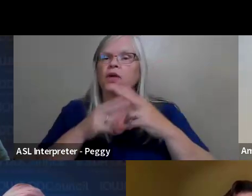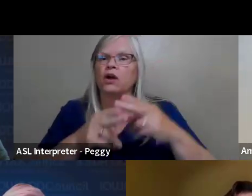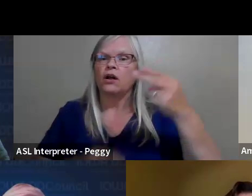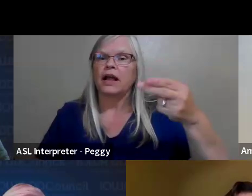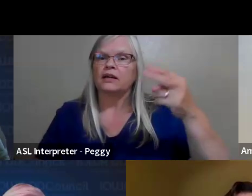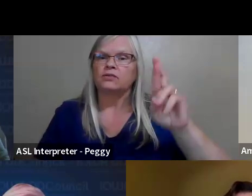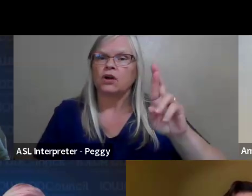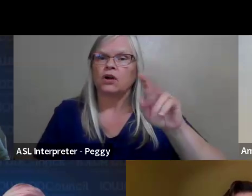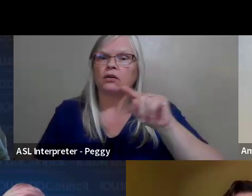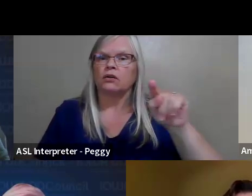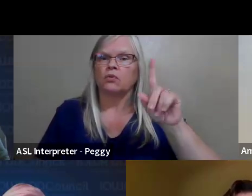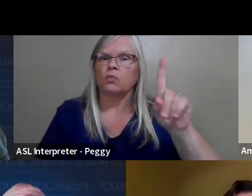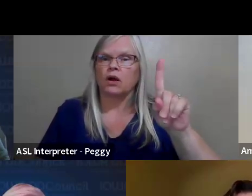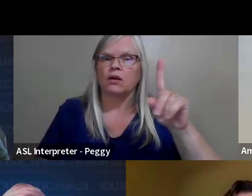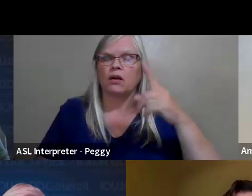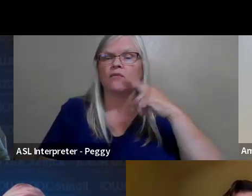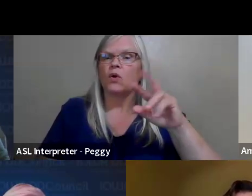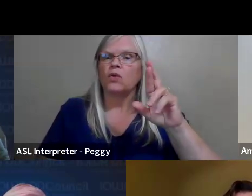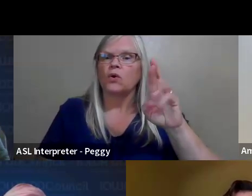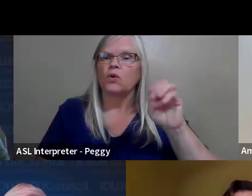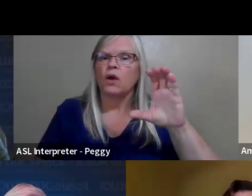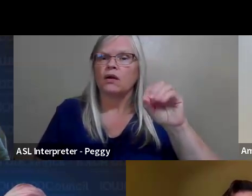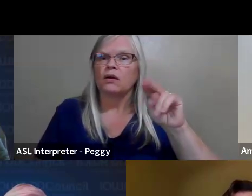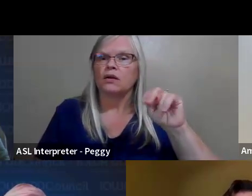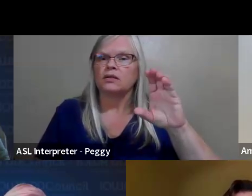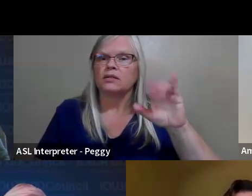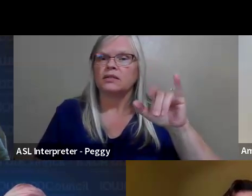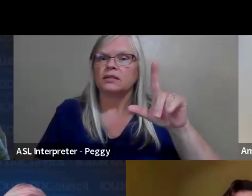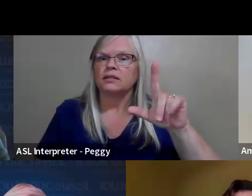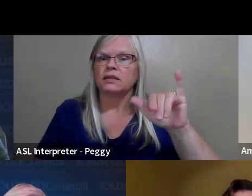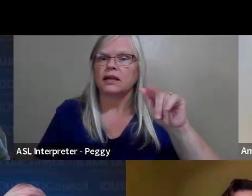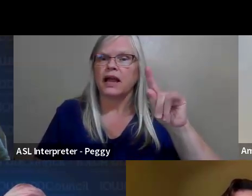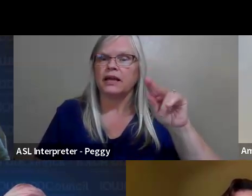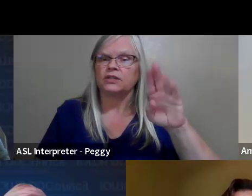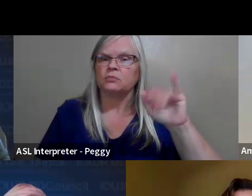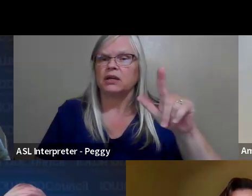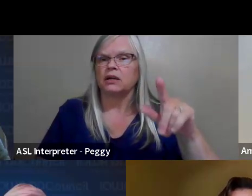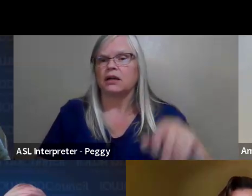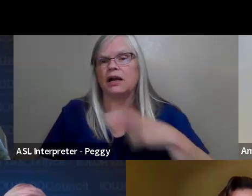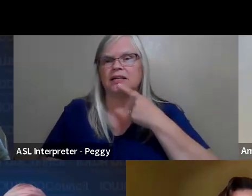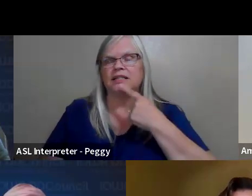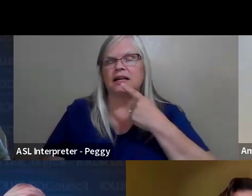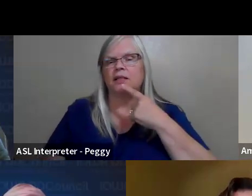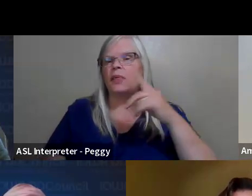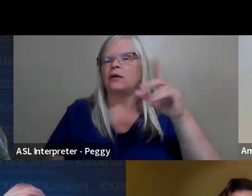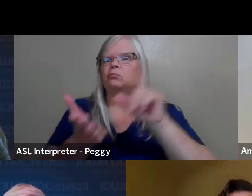1, or the reconciliation bill, or what the press like to call it, the one big beautiful